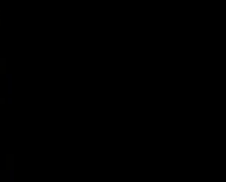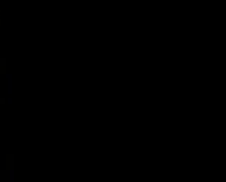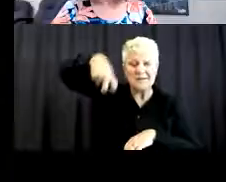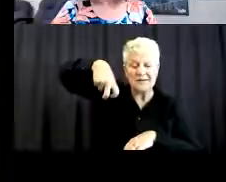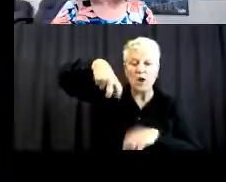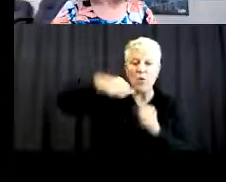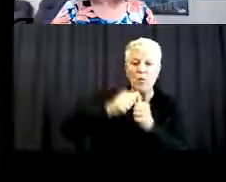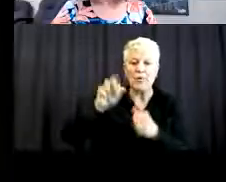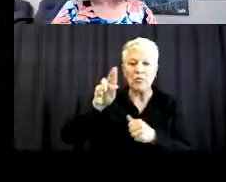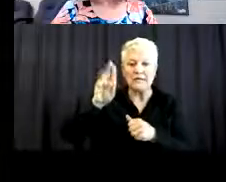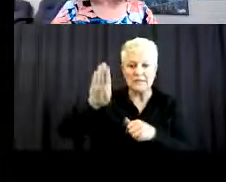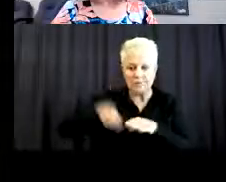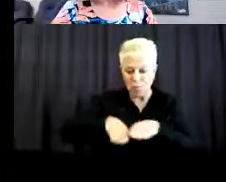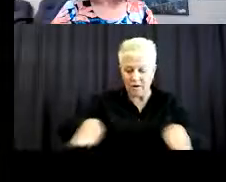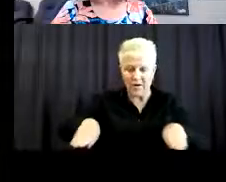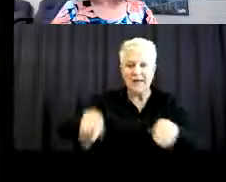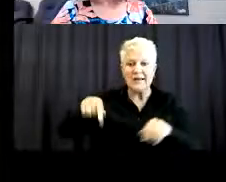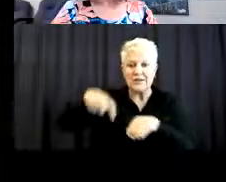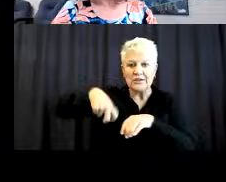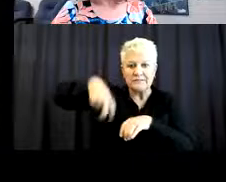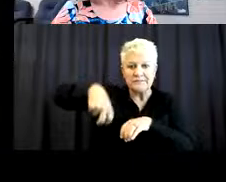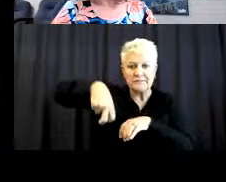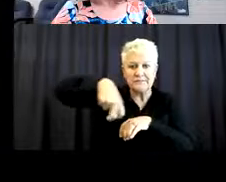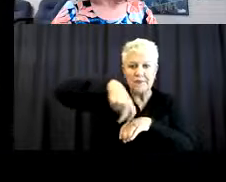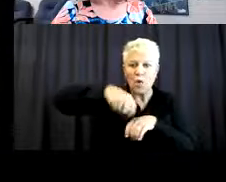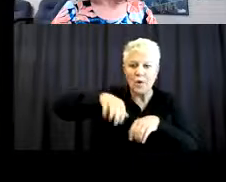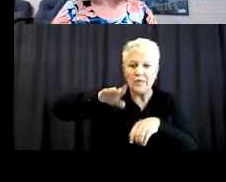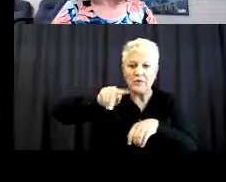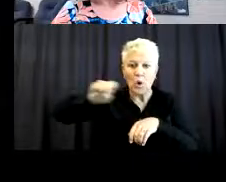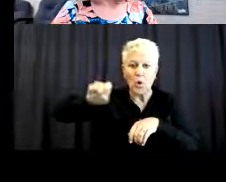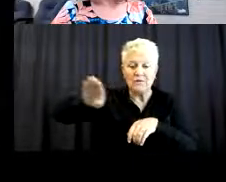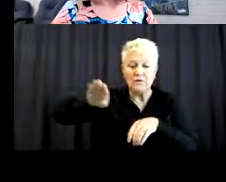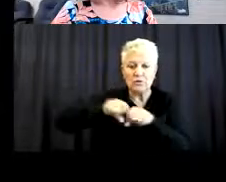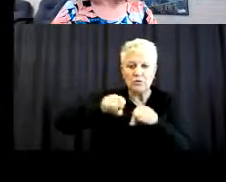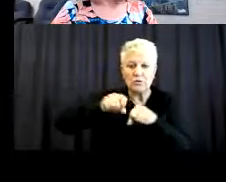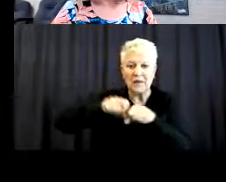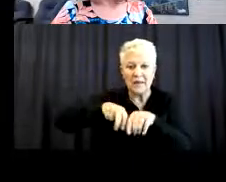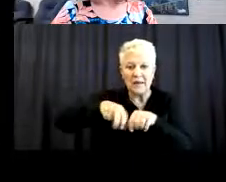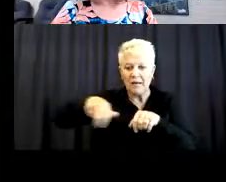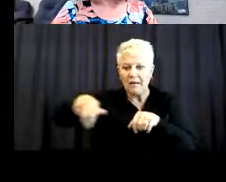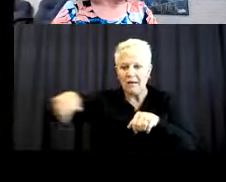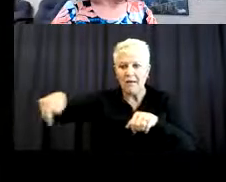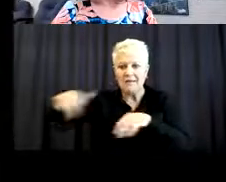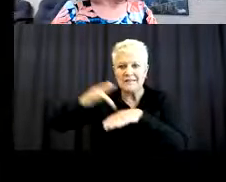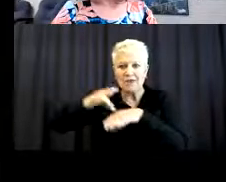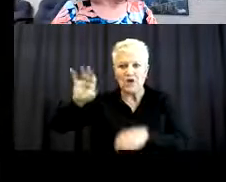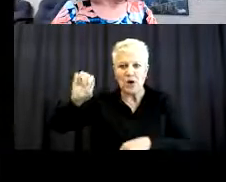board. She moves about the edges of the resonance board with the toes of her shoes and then moves off onto the open carpet.